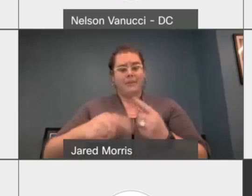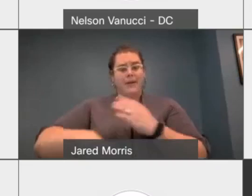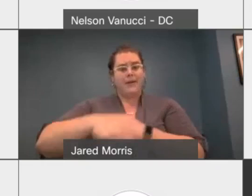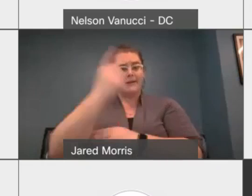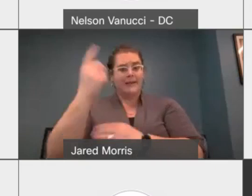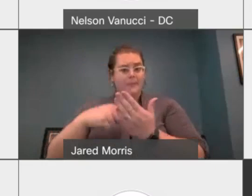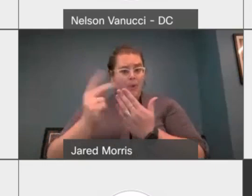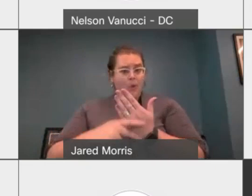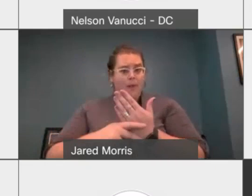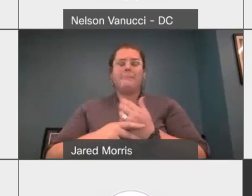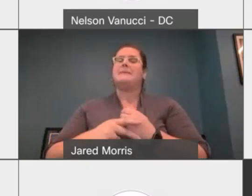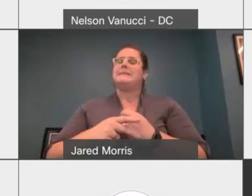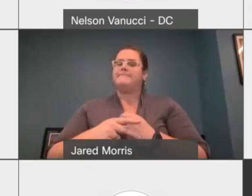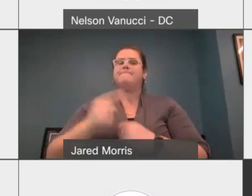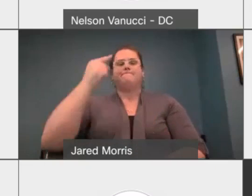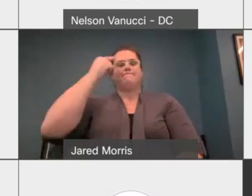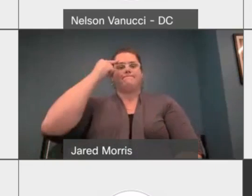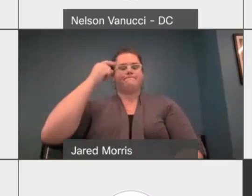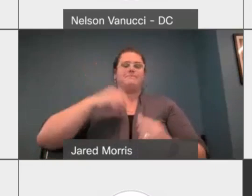just add that the